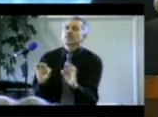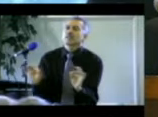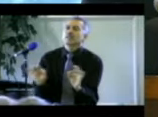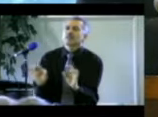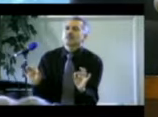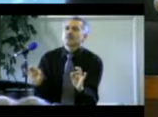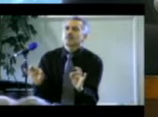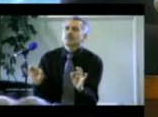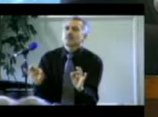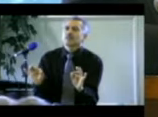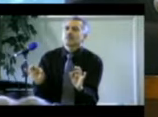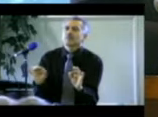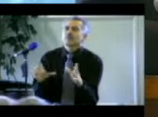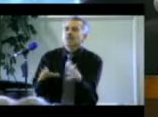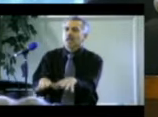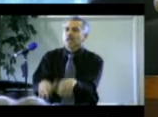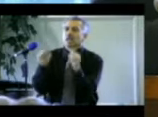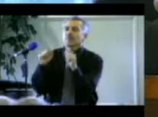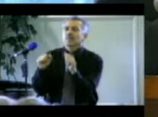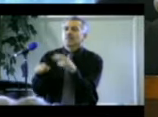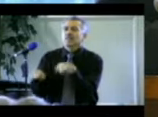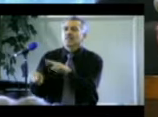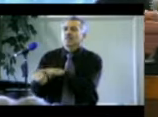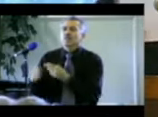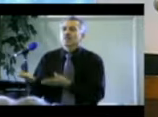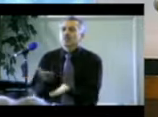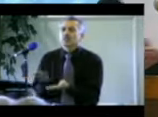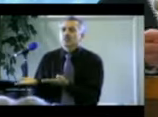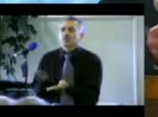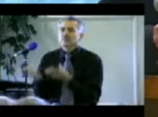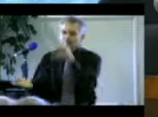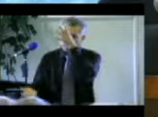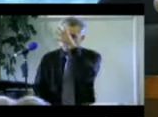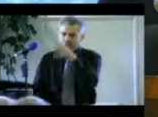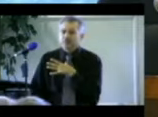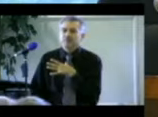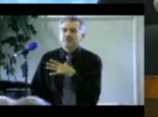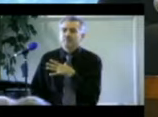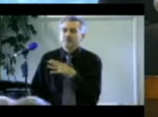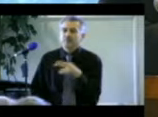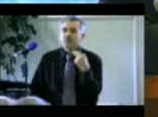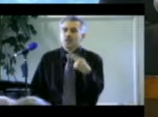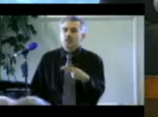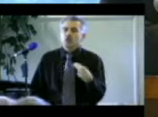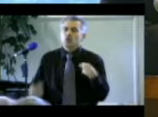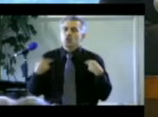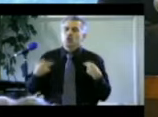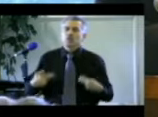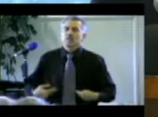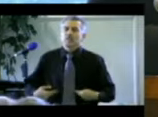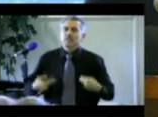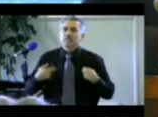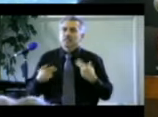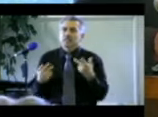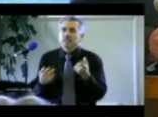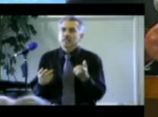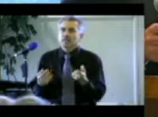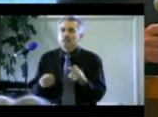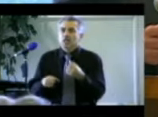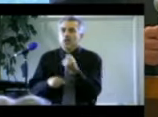by taking the very nature of a servant, being made in human likeness, and being found in appearances of a man, He